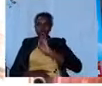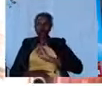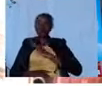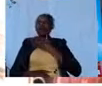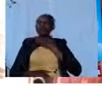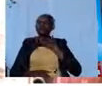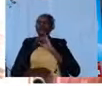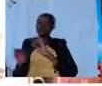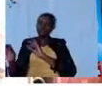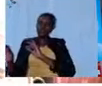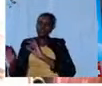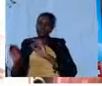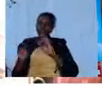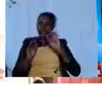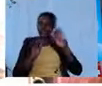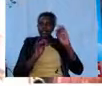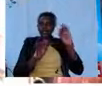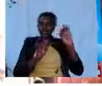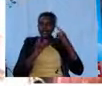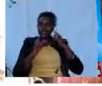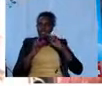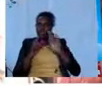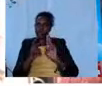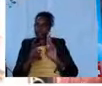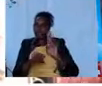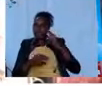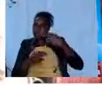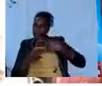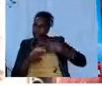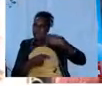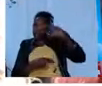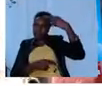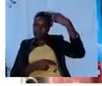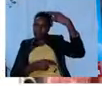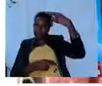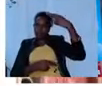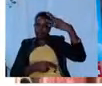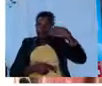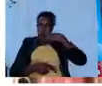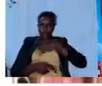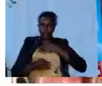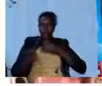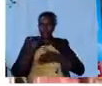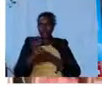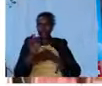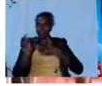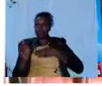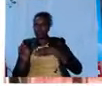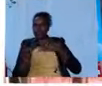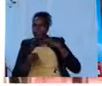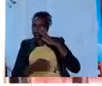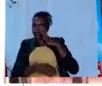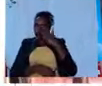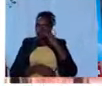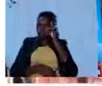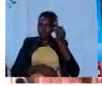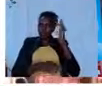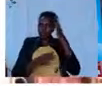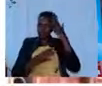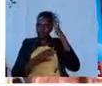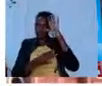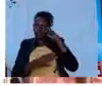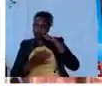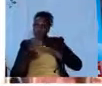ground. I want to scale the utmost height and catch a